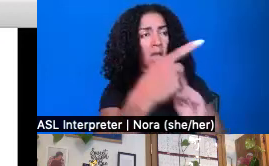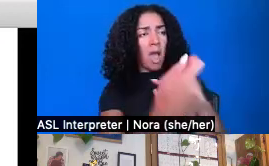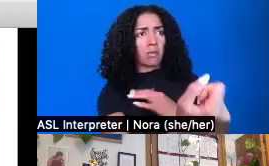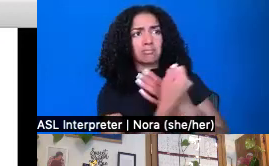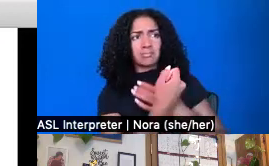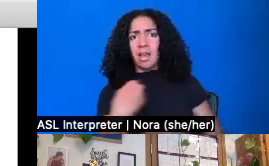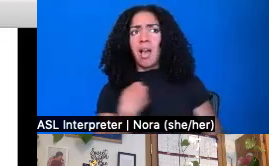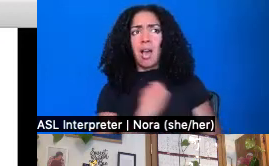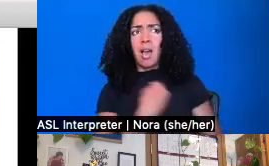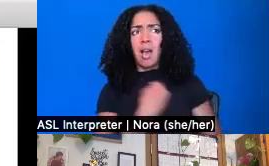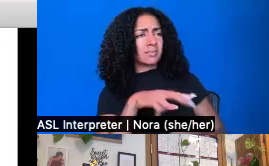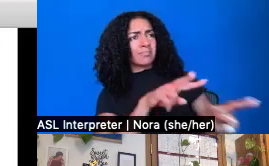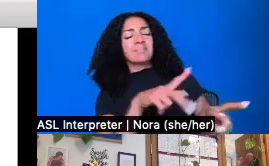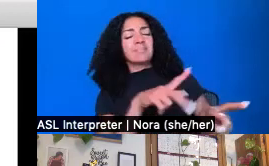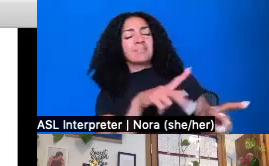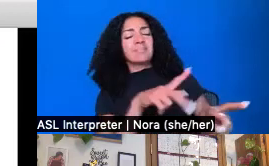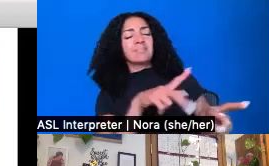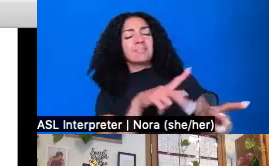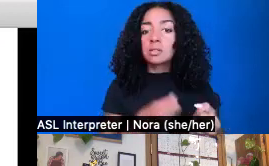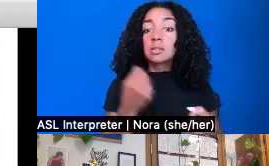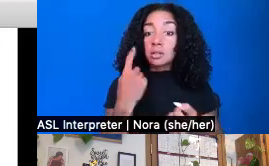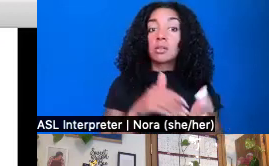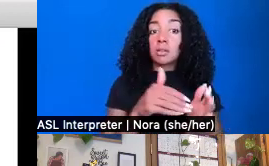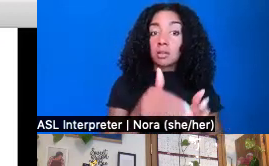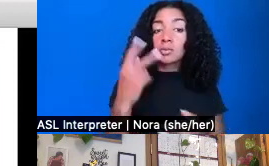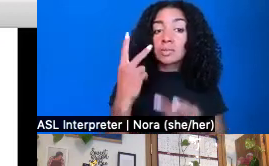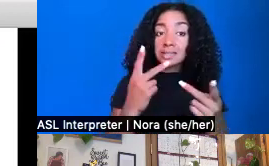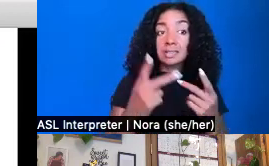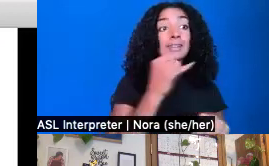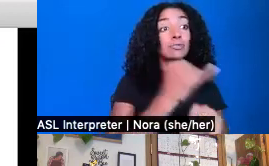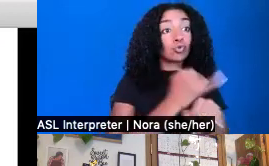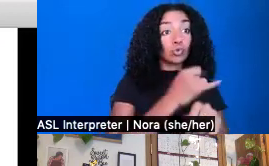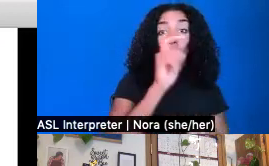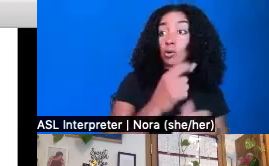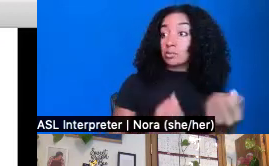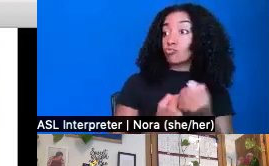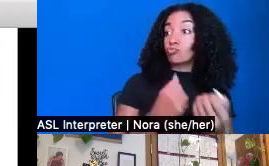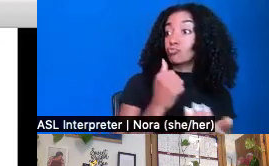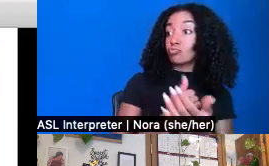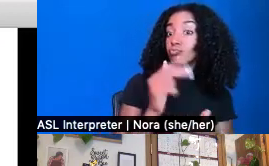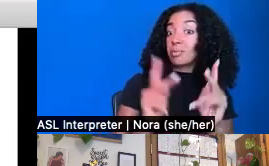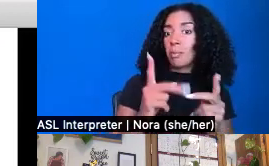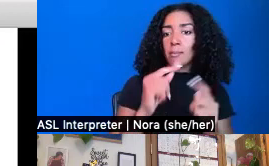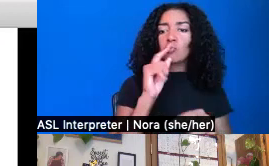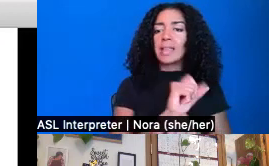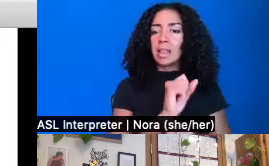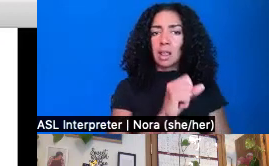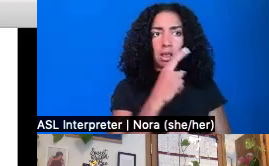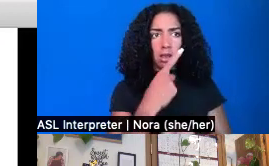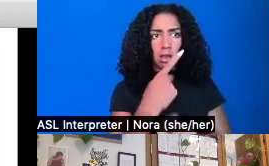betrayed by institutions that are supposed to help people that we have very little trust, right? And so even when you're